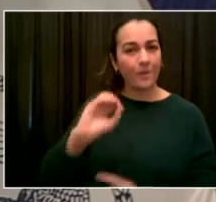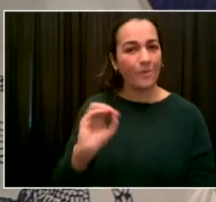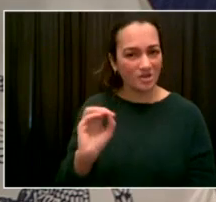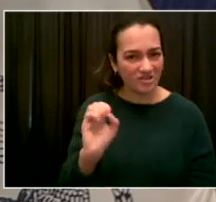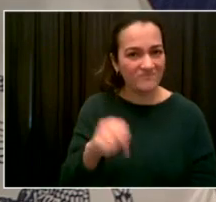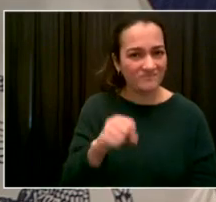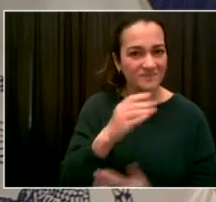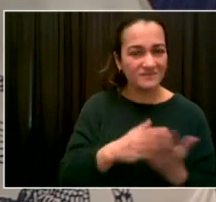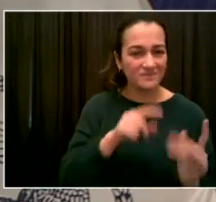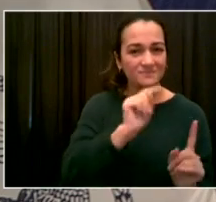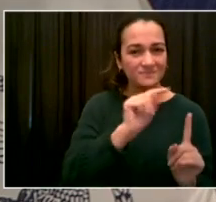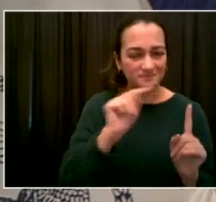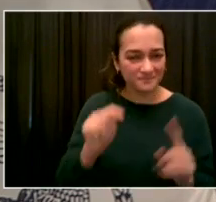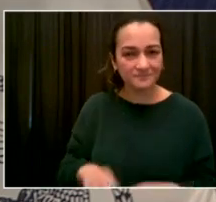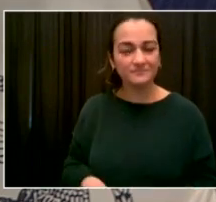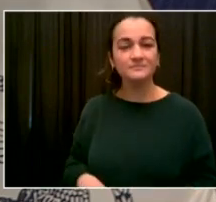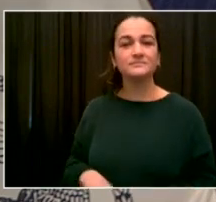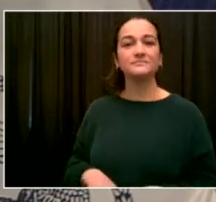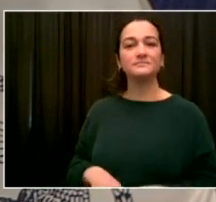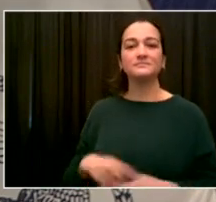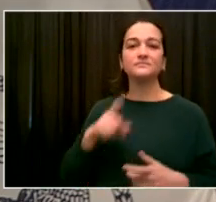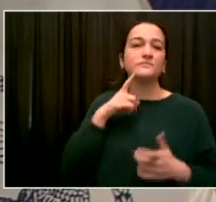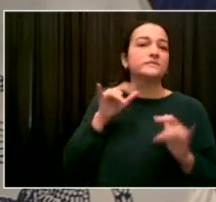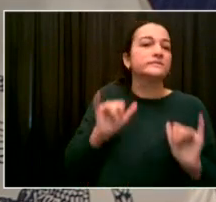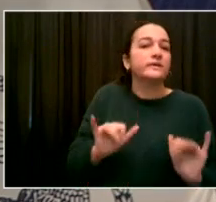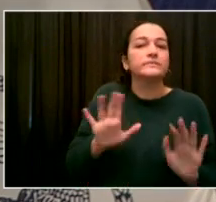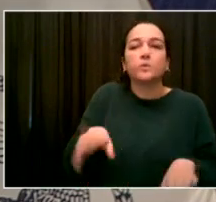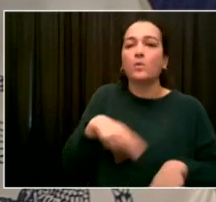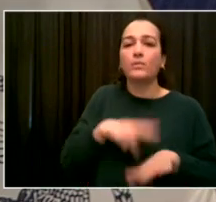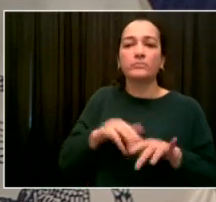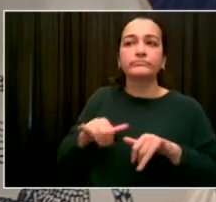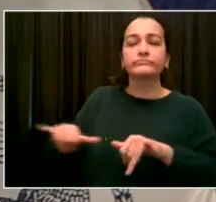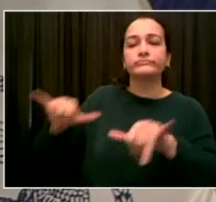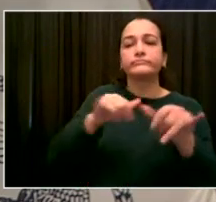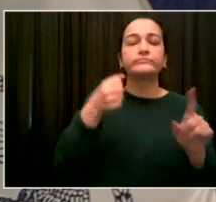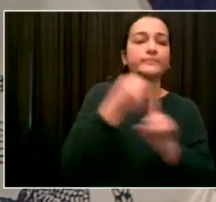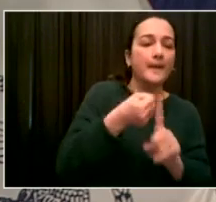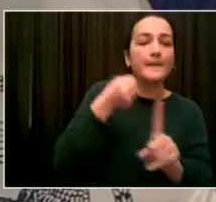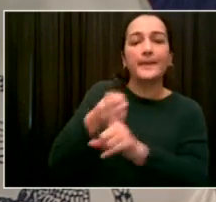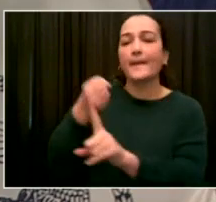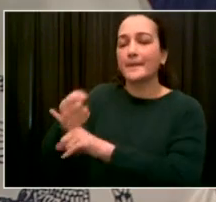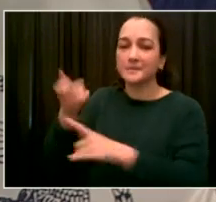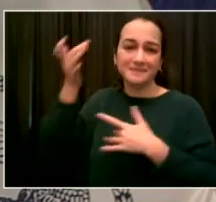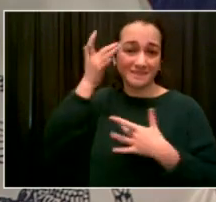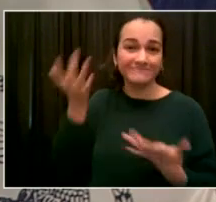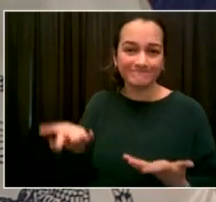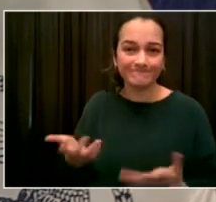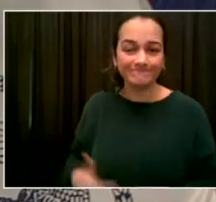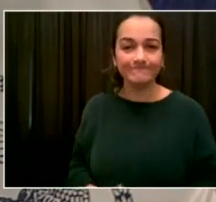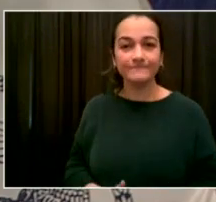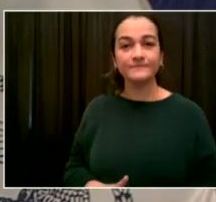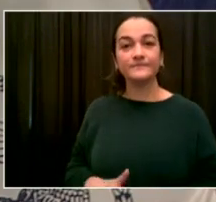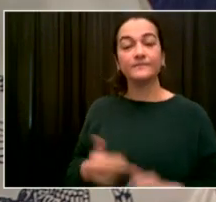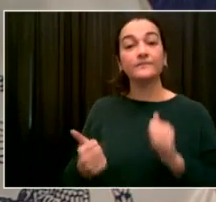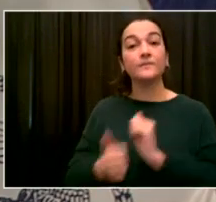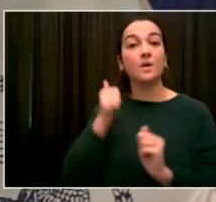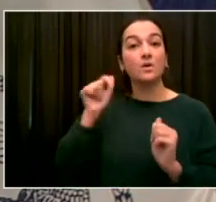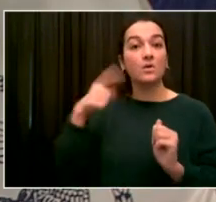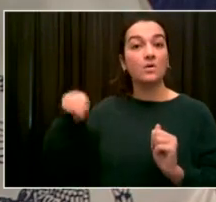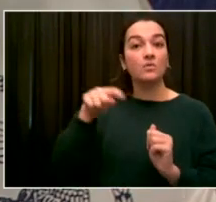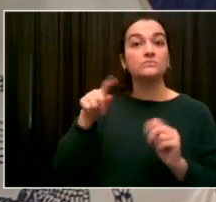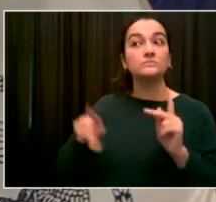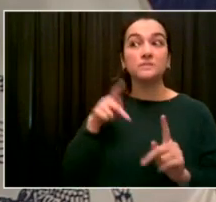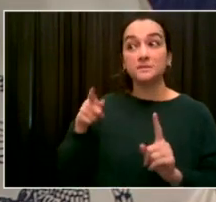for a brief period of time, and people will go through their 10 days, or as you heard, that number may even come down soon. But right now, if